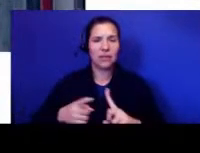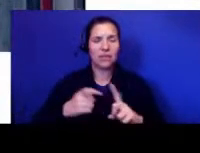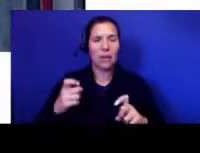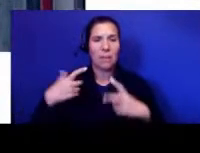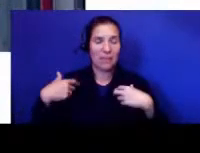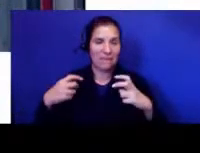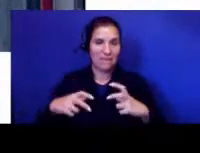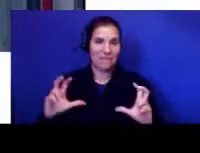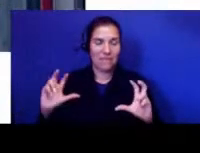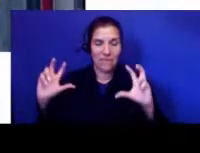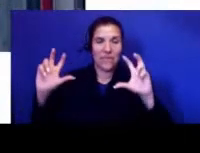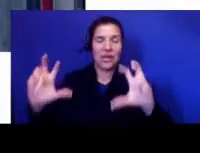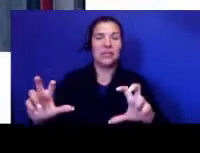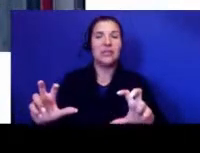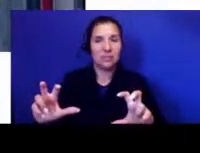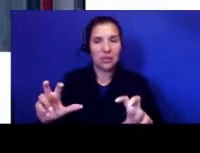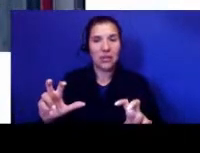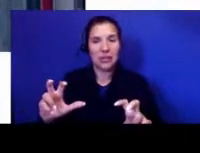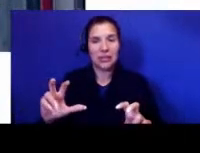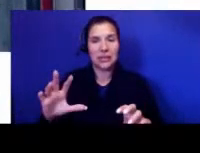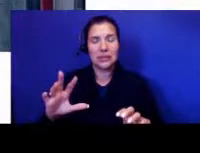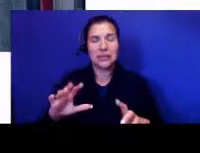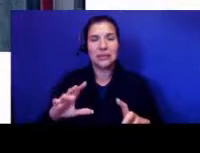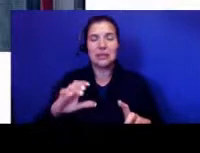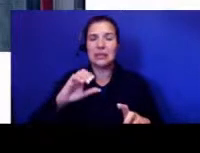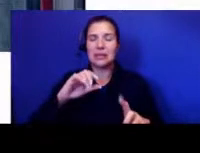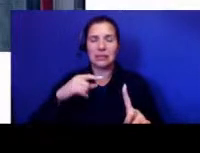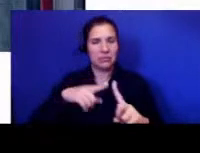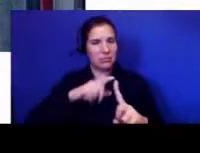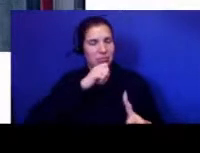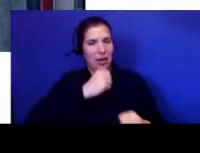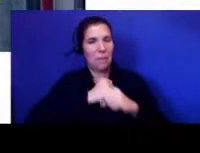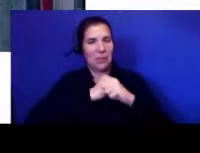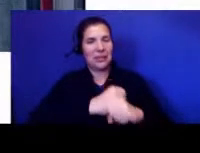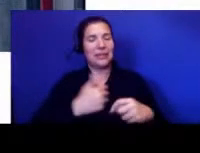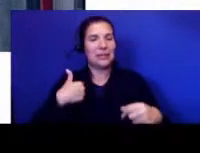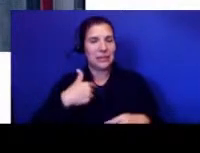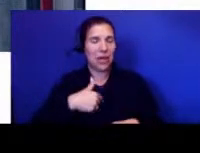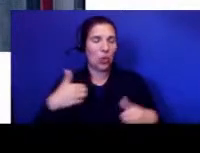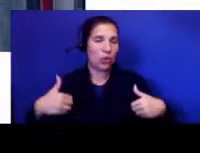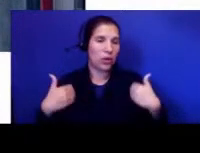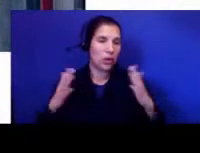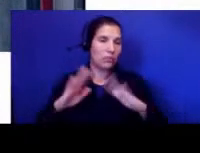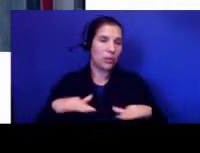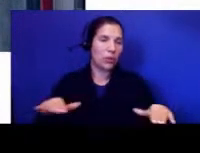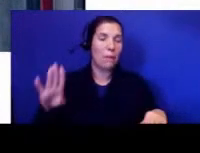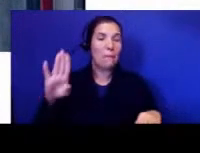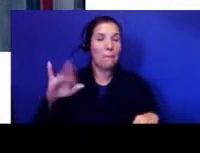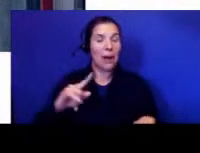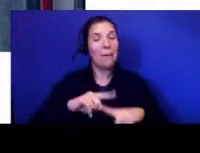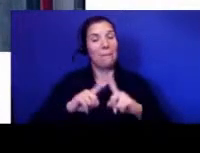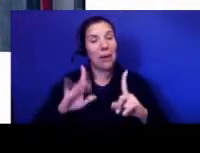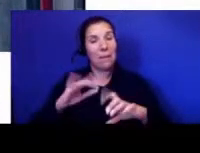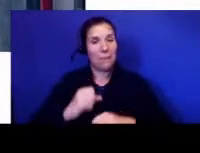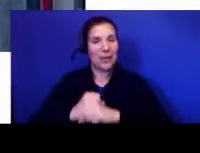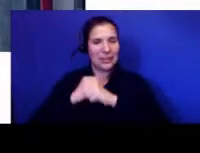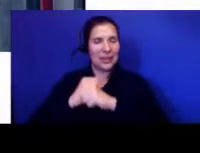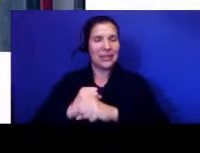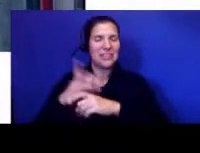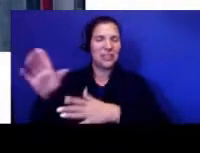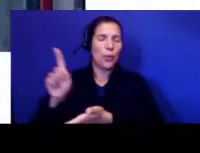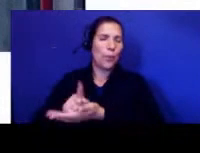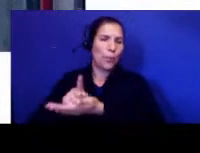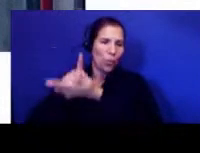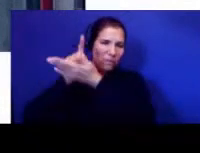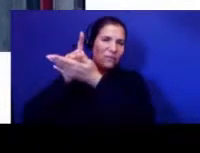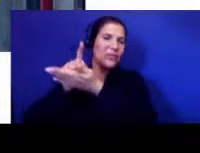investment in not protecting our young people, but by protecting a privileged